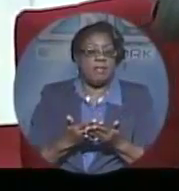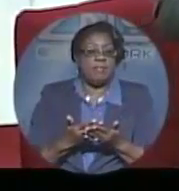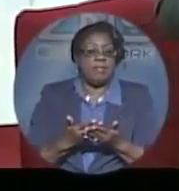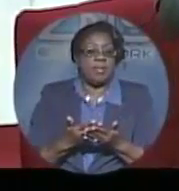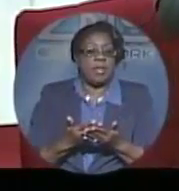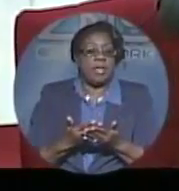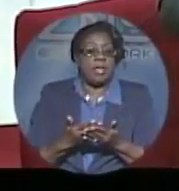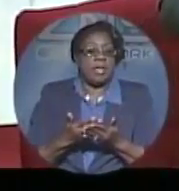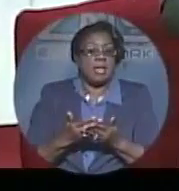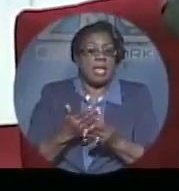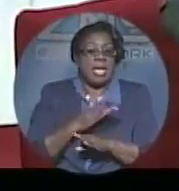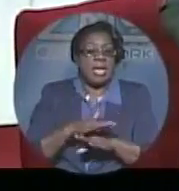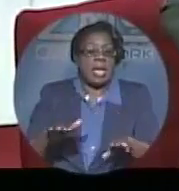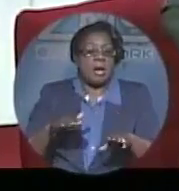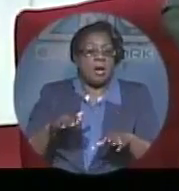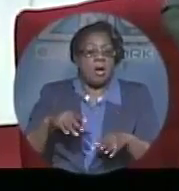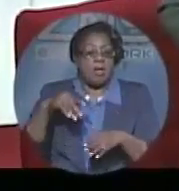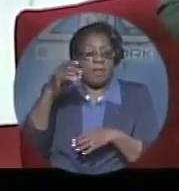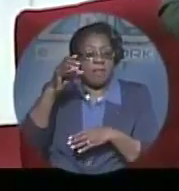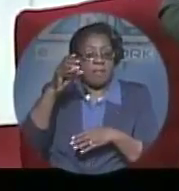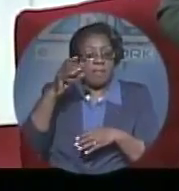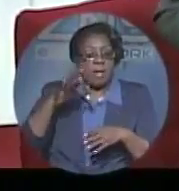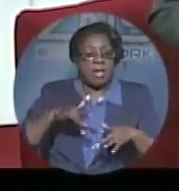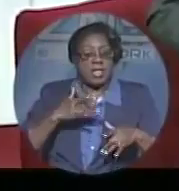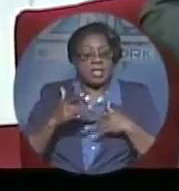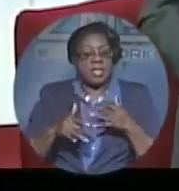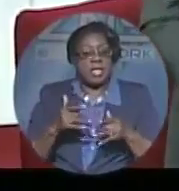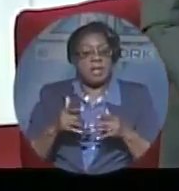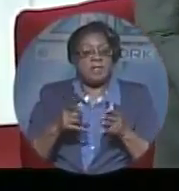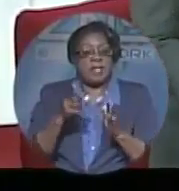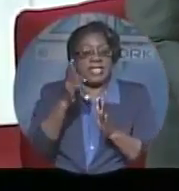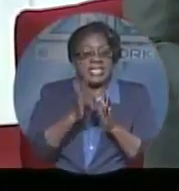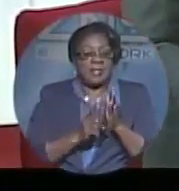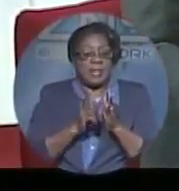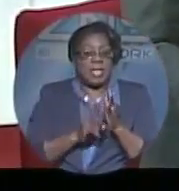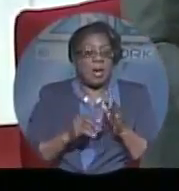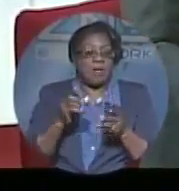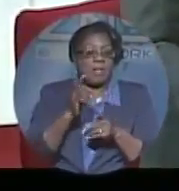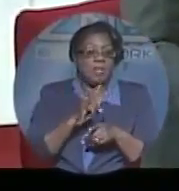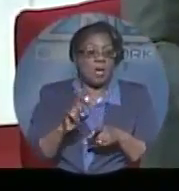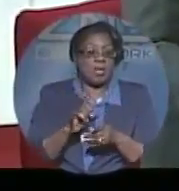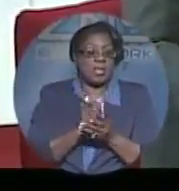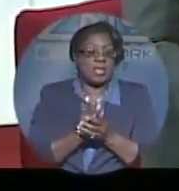a lack of concern for the deepening of democracy.